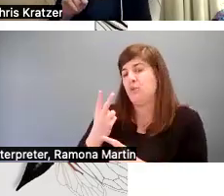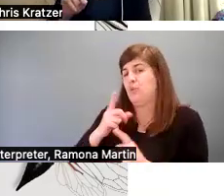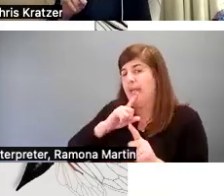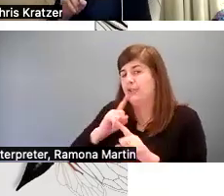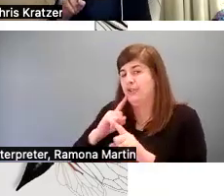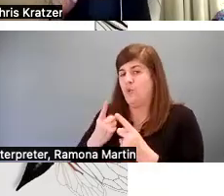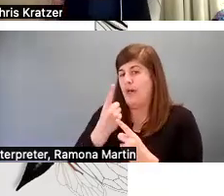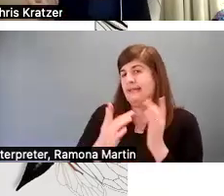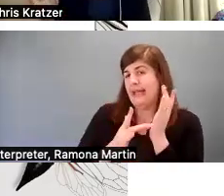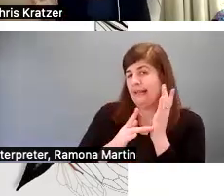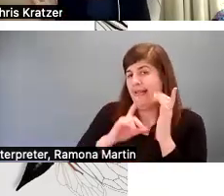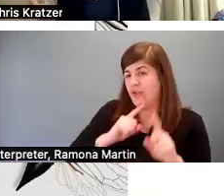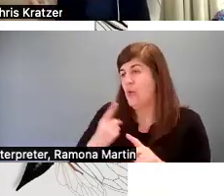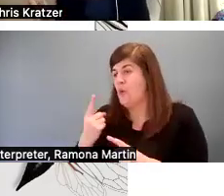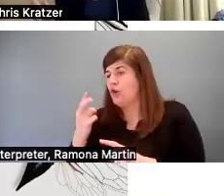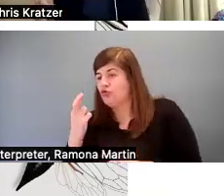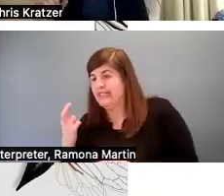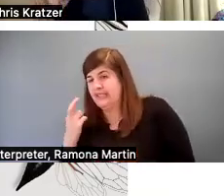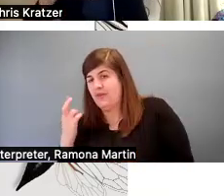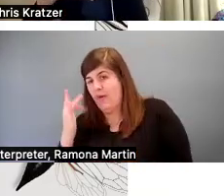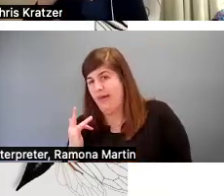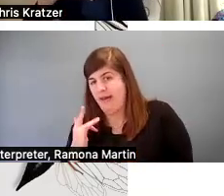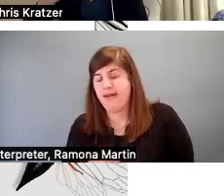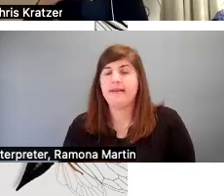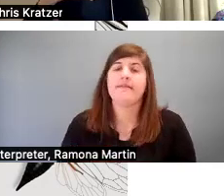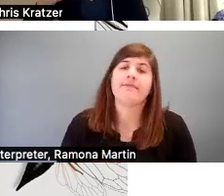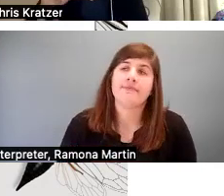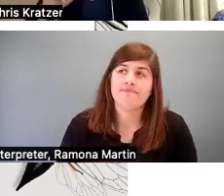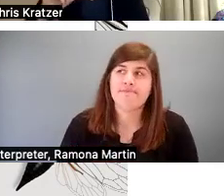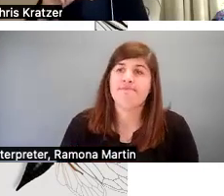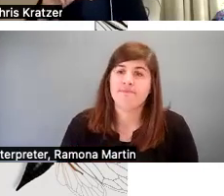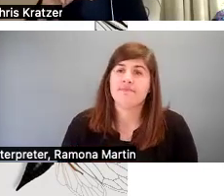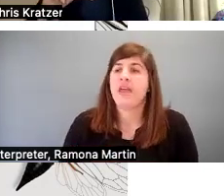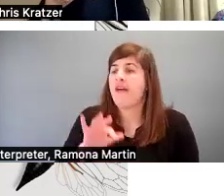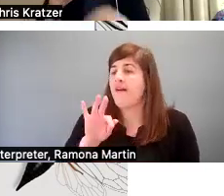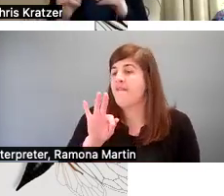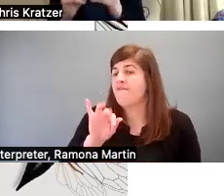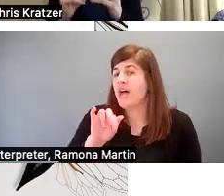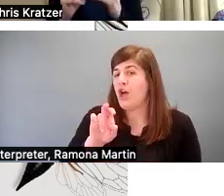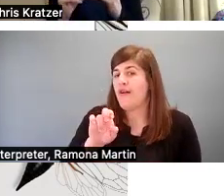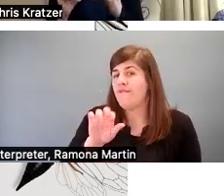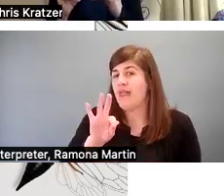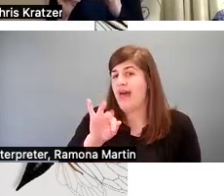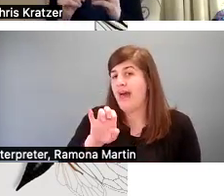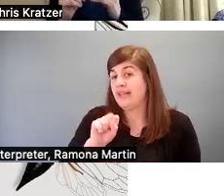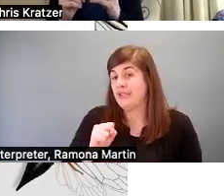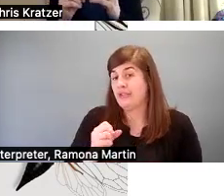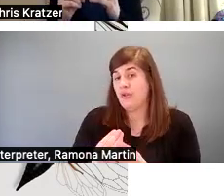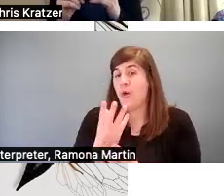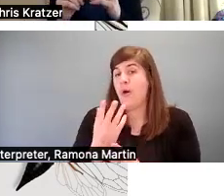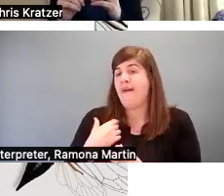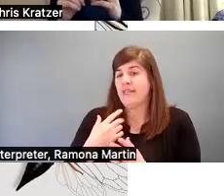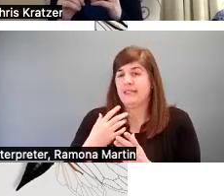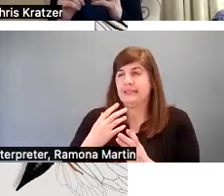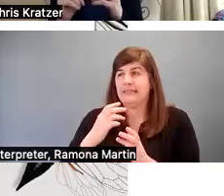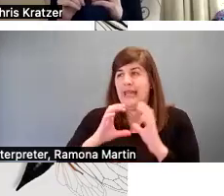is the technical answer and one is the reason for it. Um, Fireflies glow because they have a little chemical. I